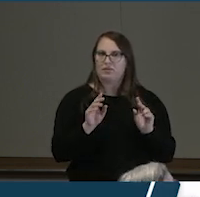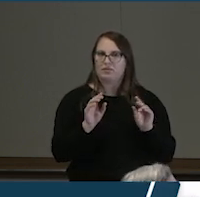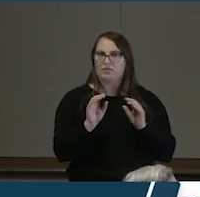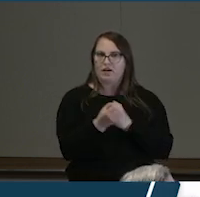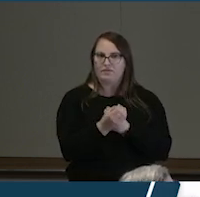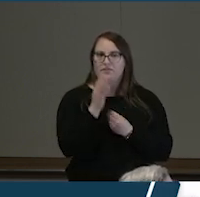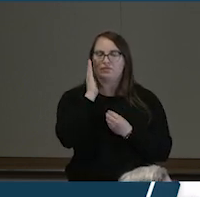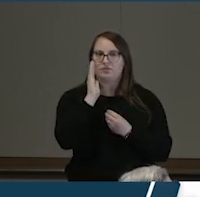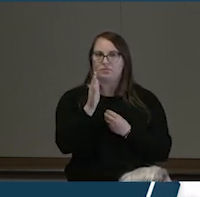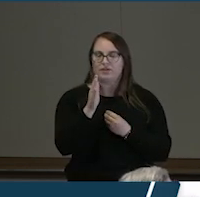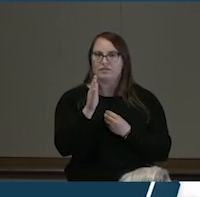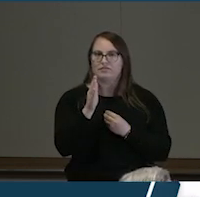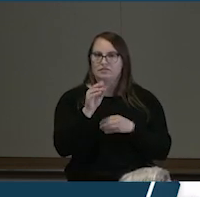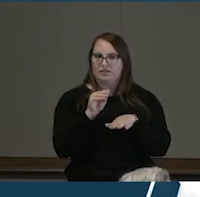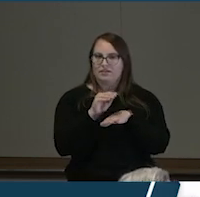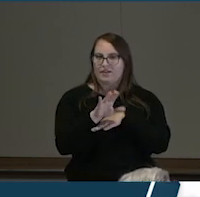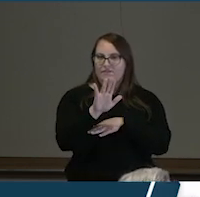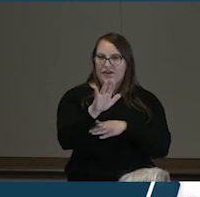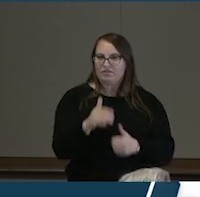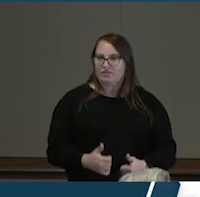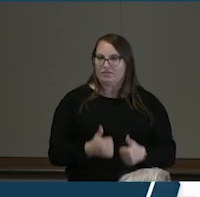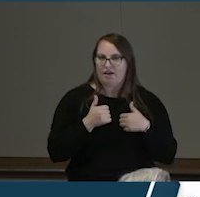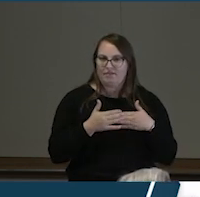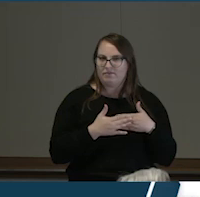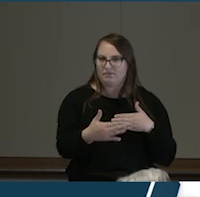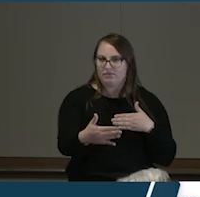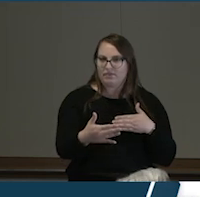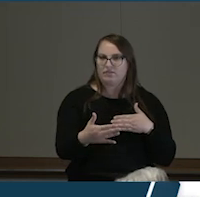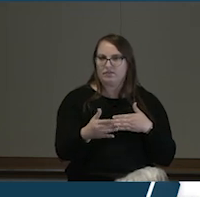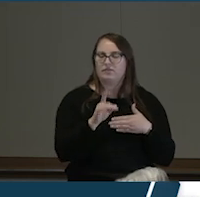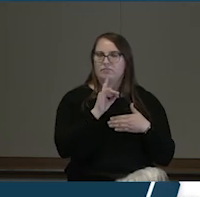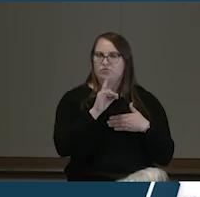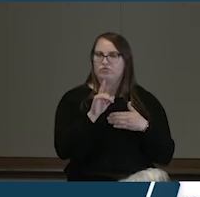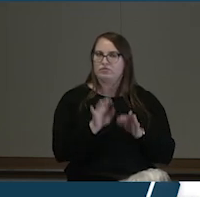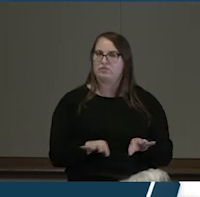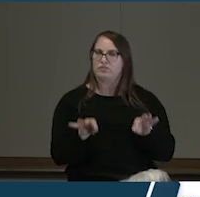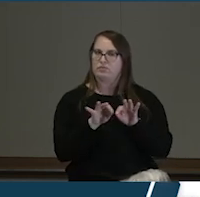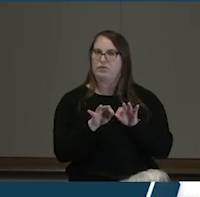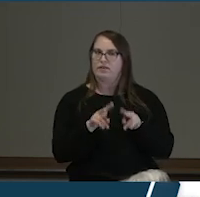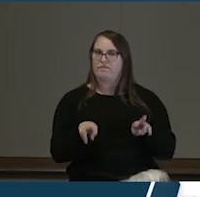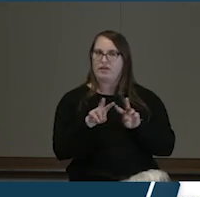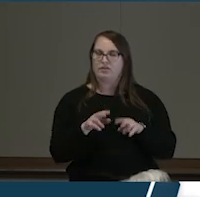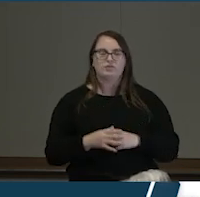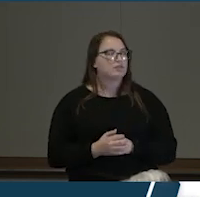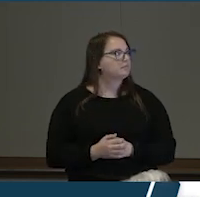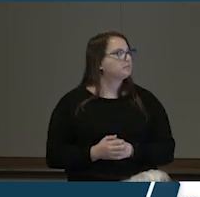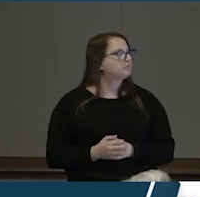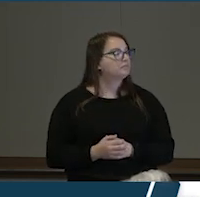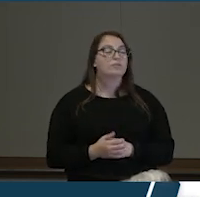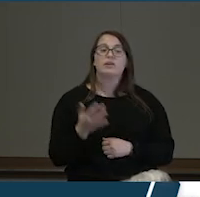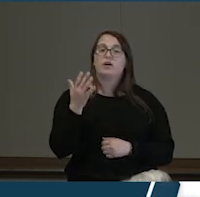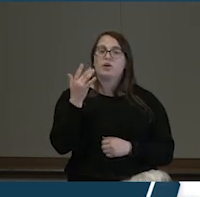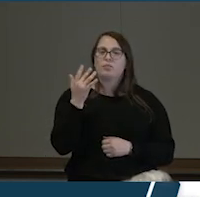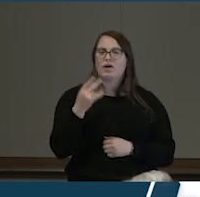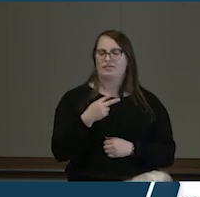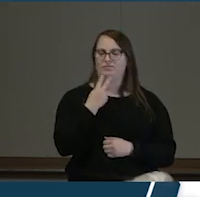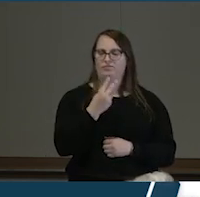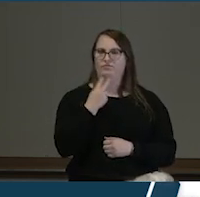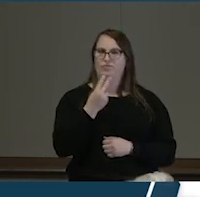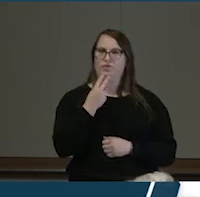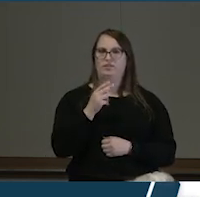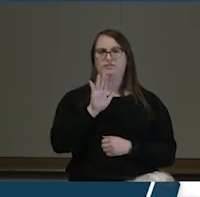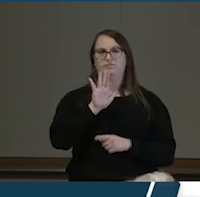of where they stand on things that are important to you. So why should the voice be yours? Because, I mean, you're the one who